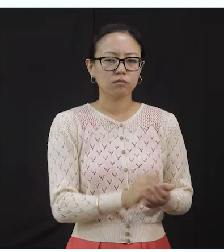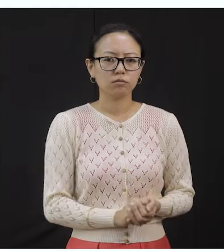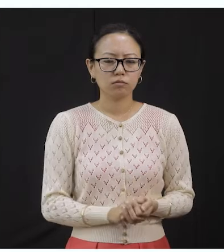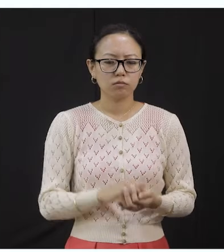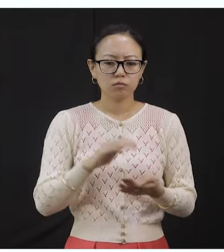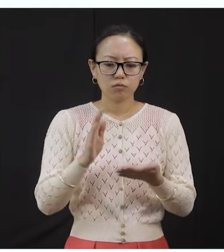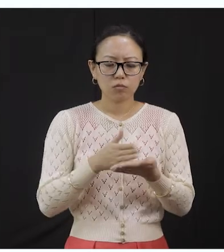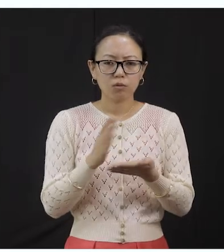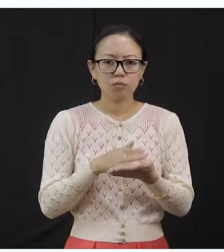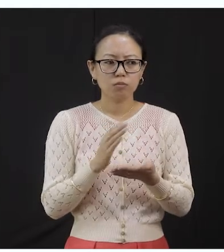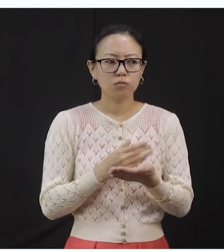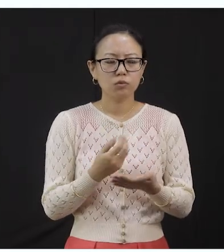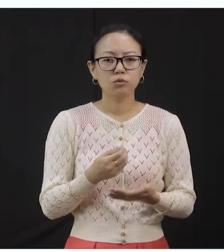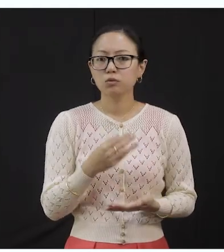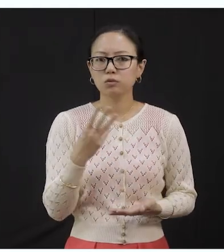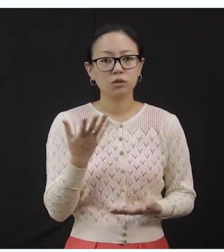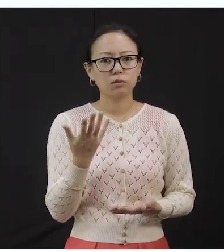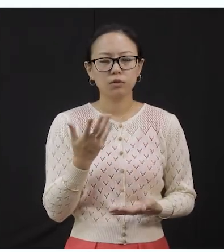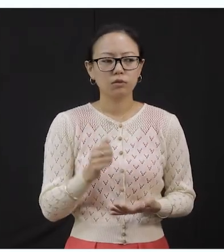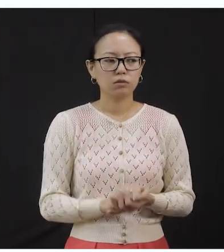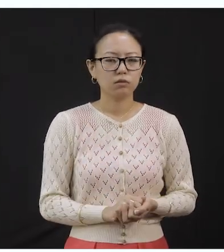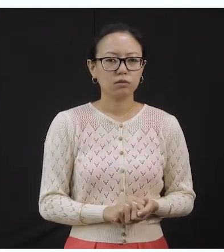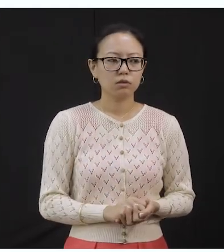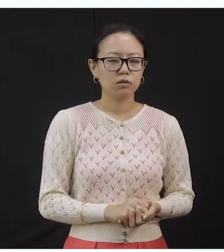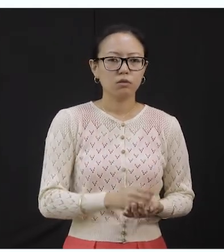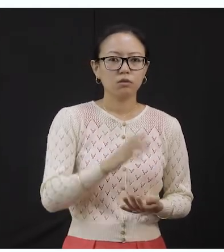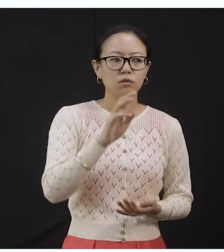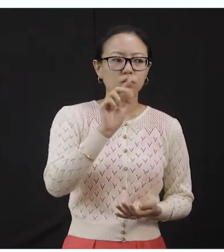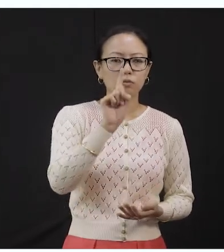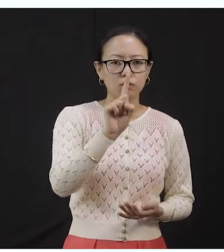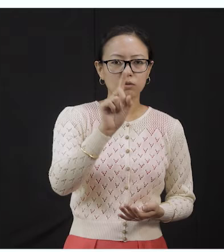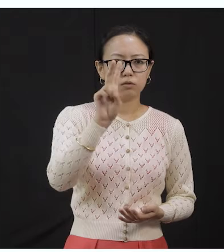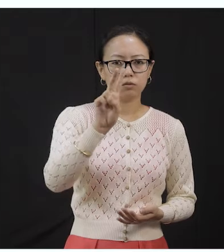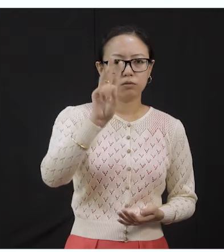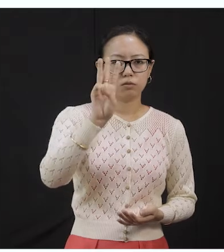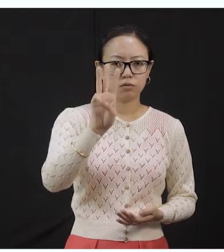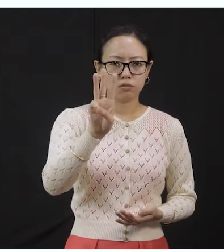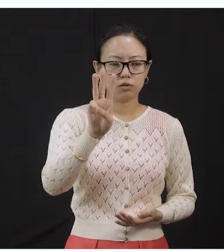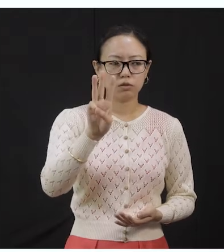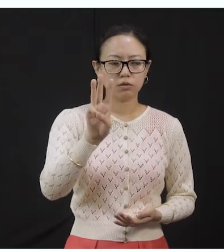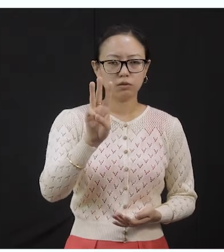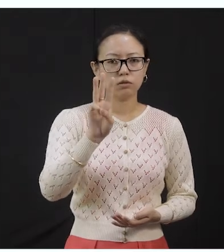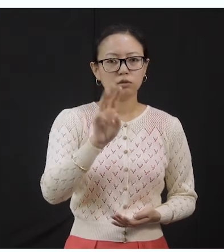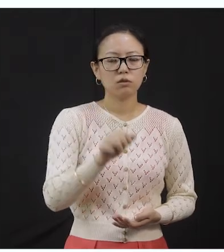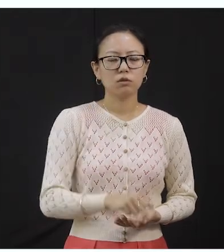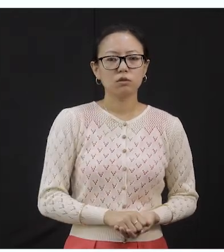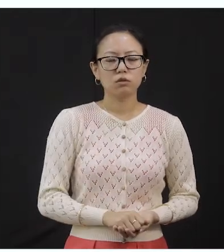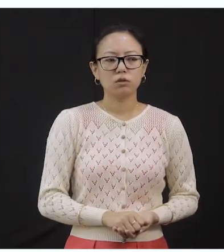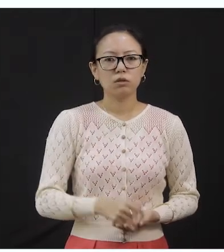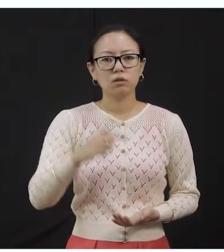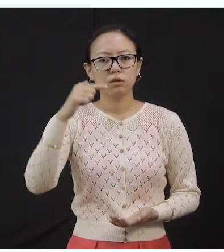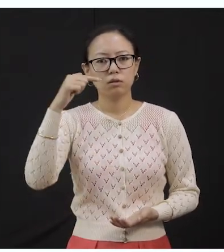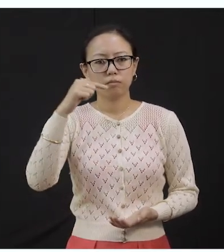count the books. 1, 2, 3. Yes.